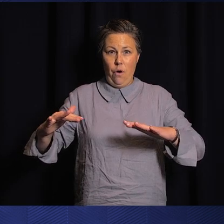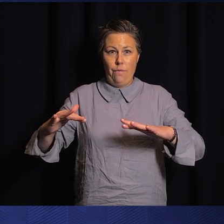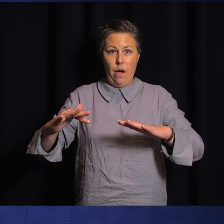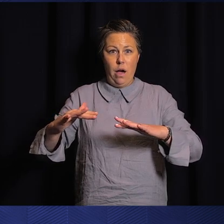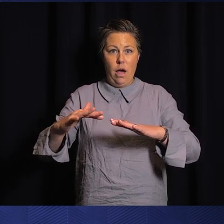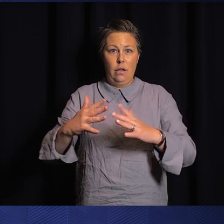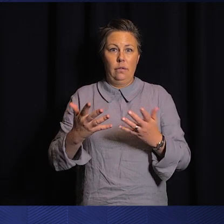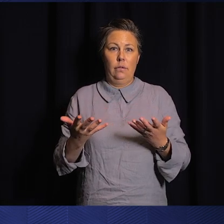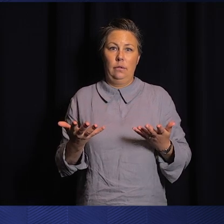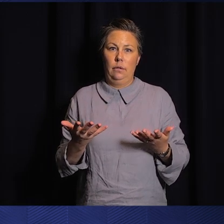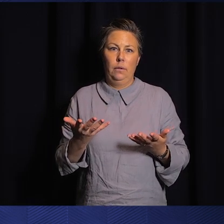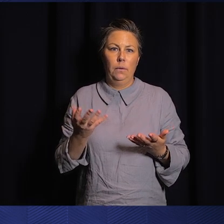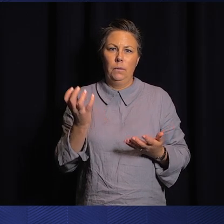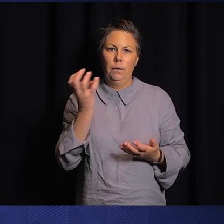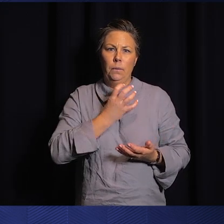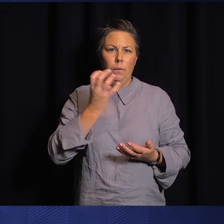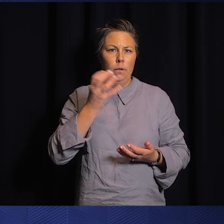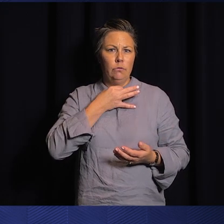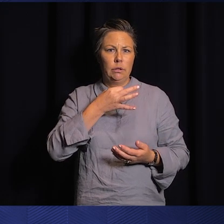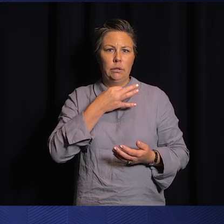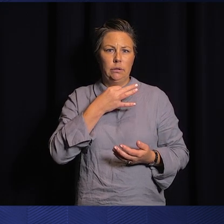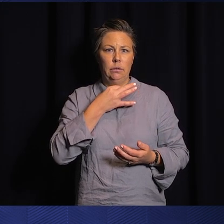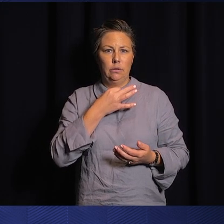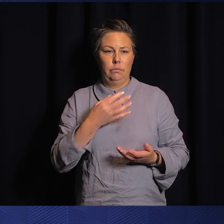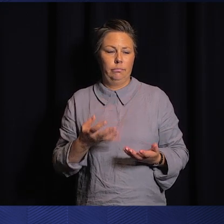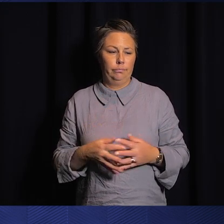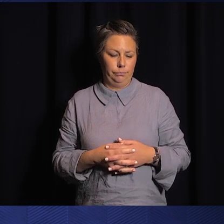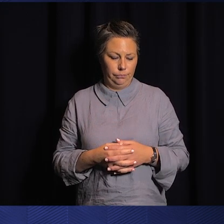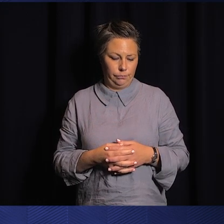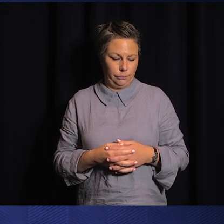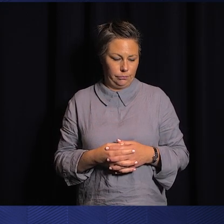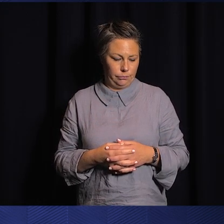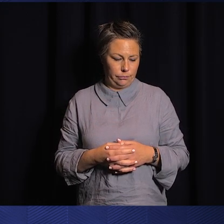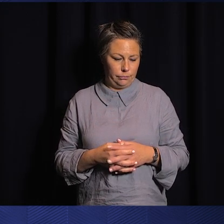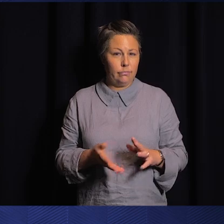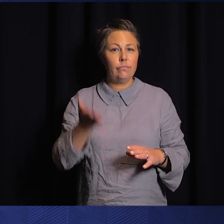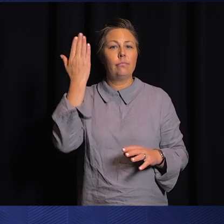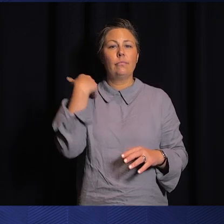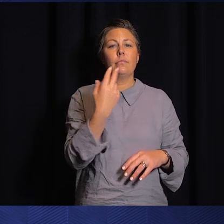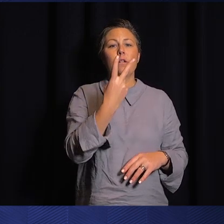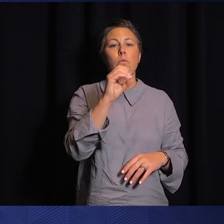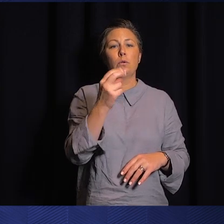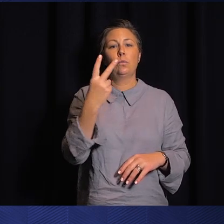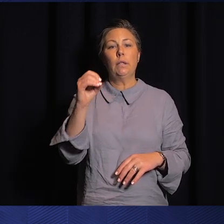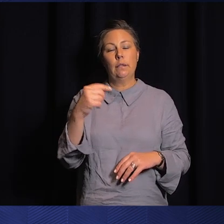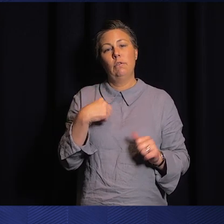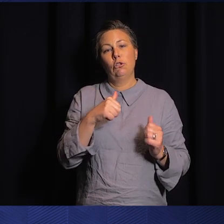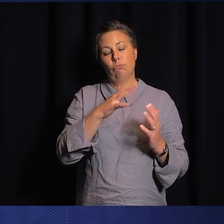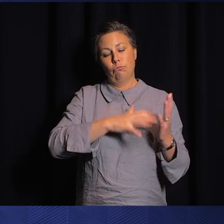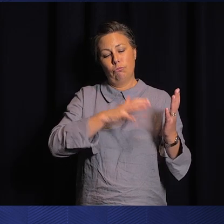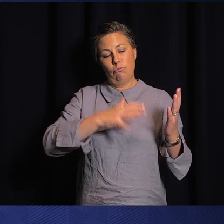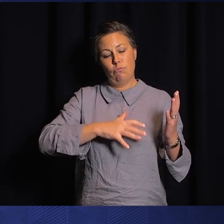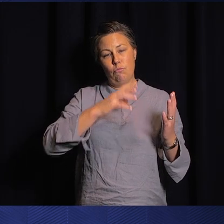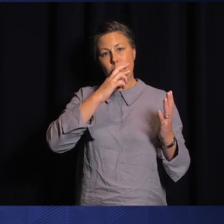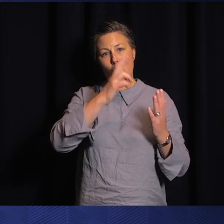experience acute risk. In fact, in 2020, I issued a report to the General Assembly